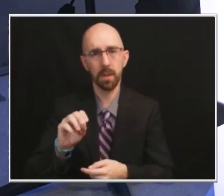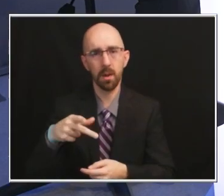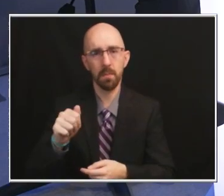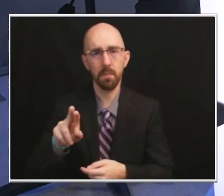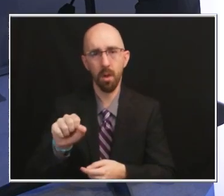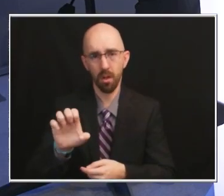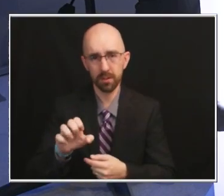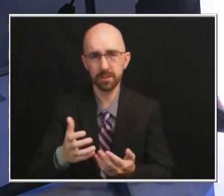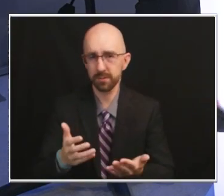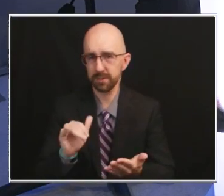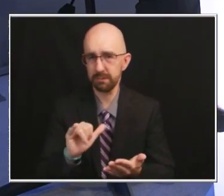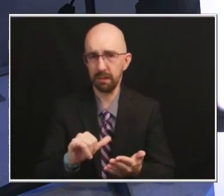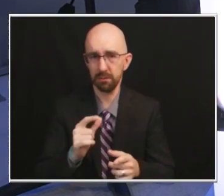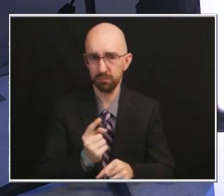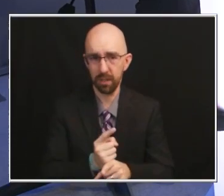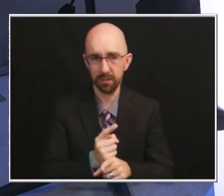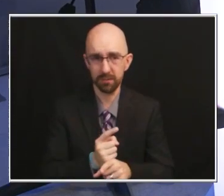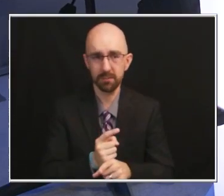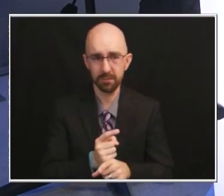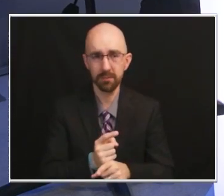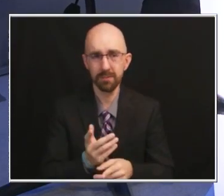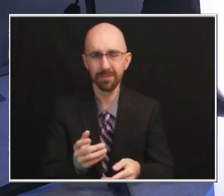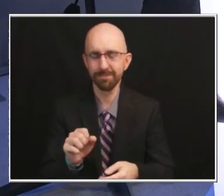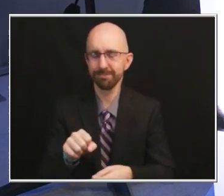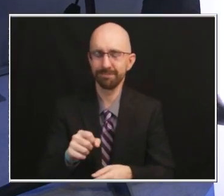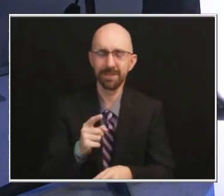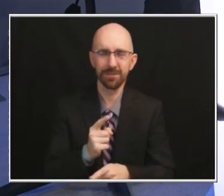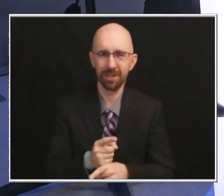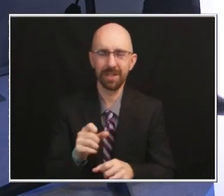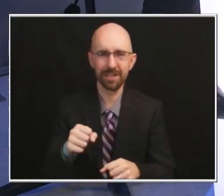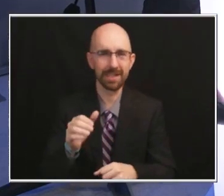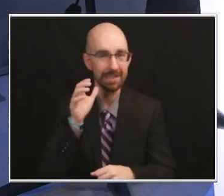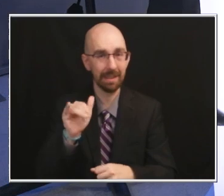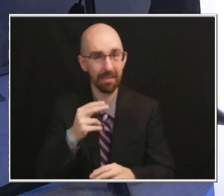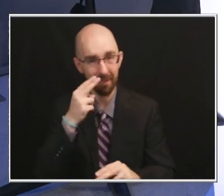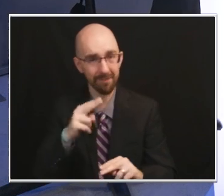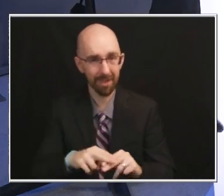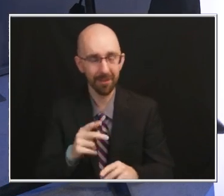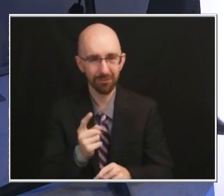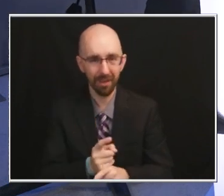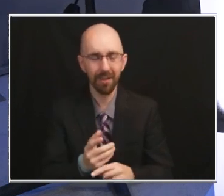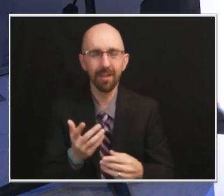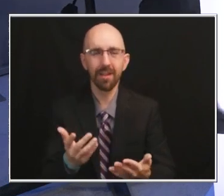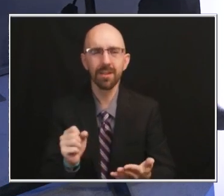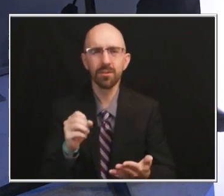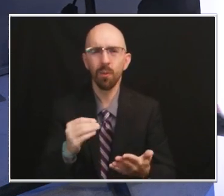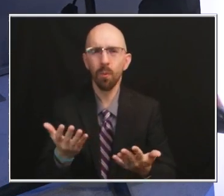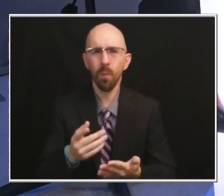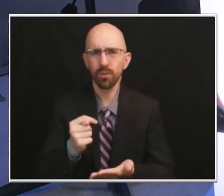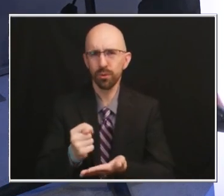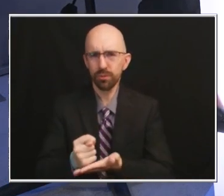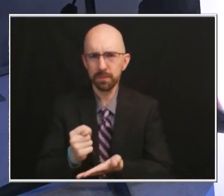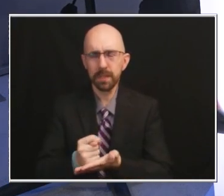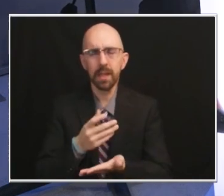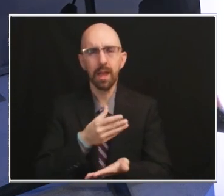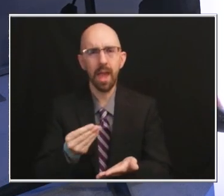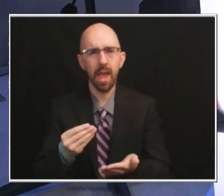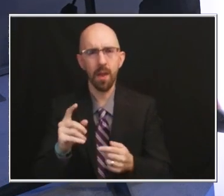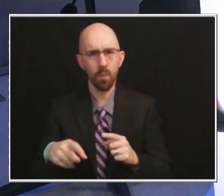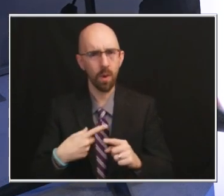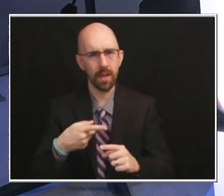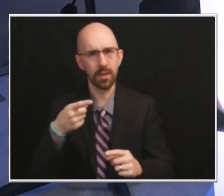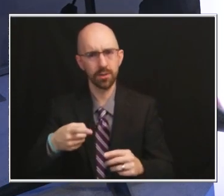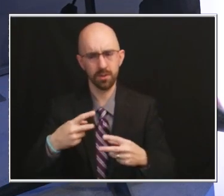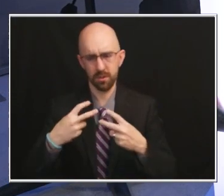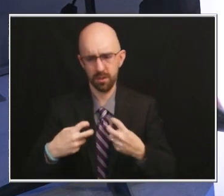Is that correct? And that's Absolutely. what started. Absolutely. Sounds like fun. So what was the treatment, and when did you start to notice, I've